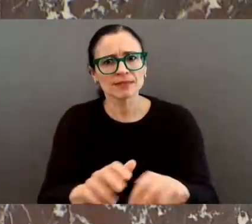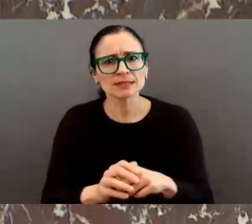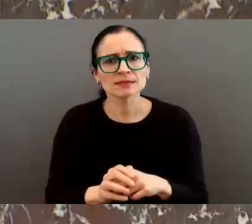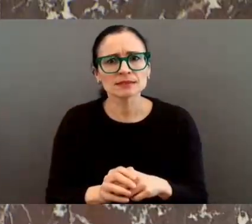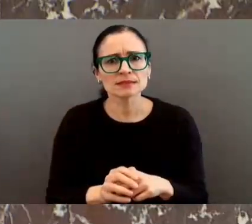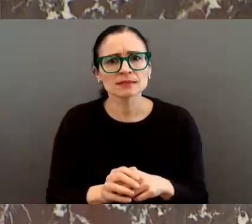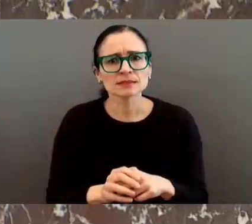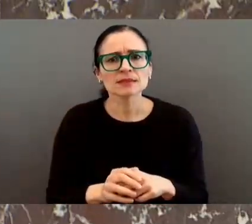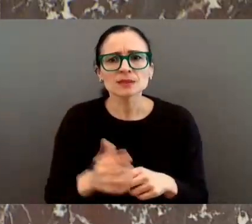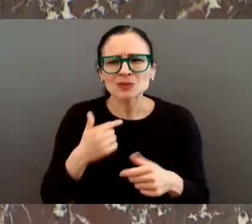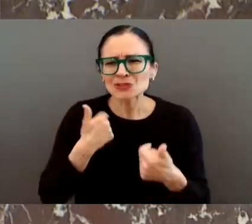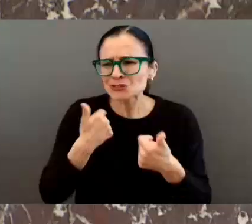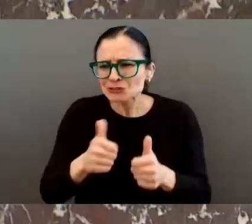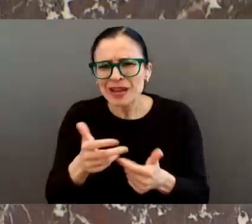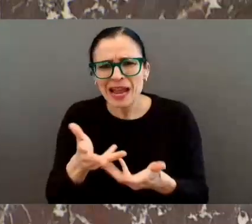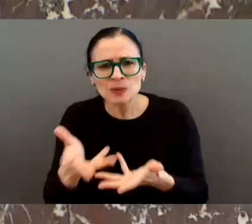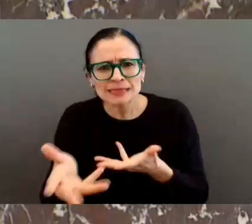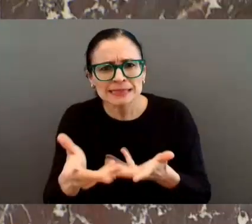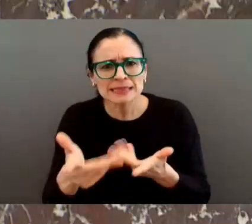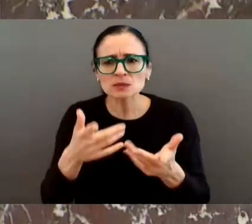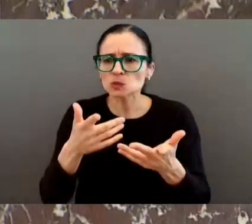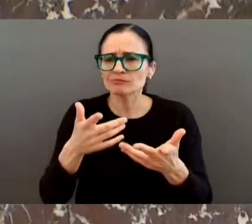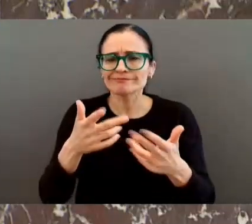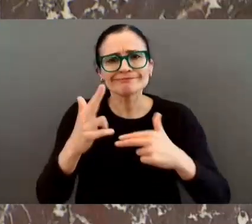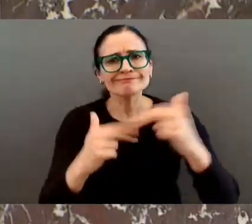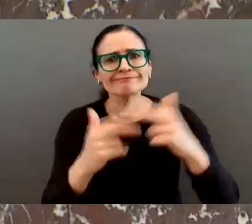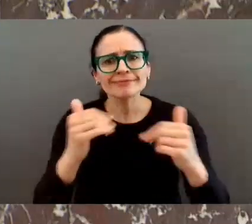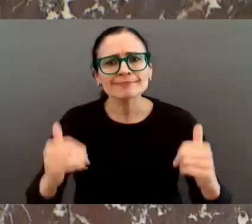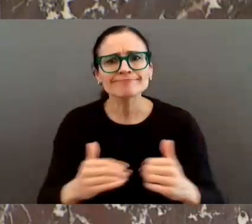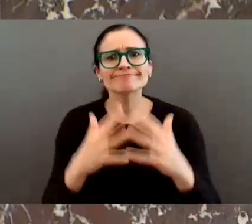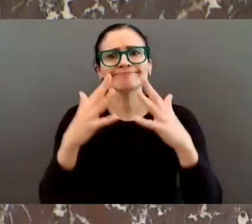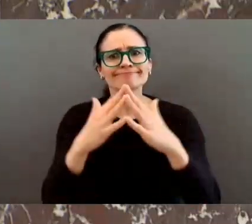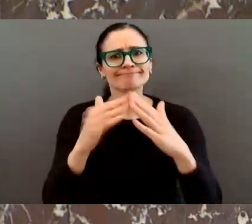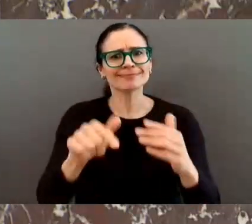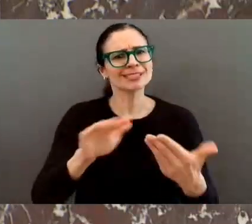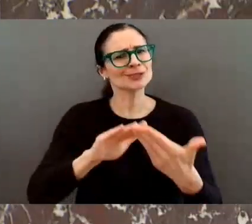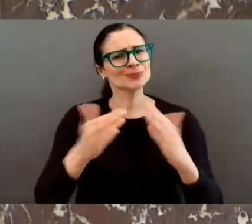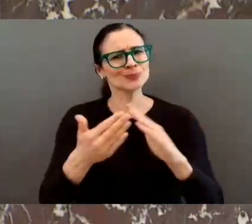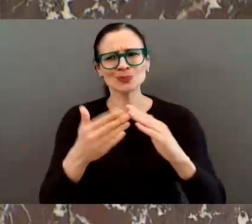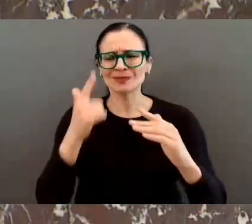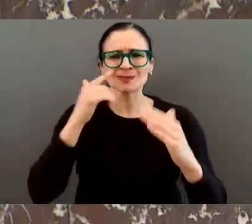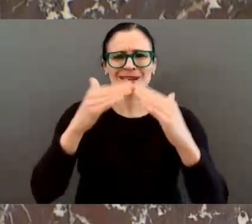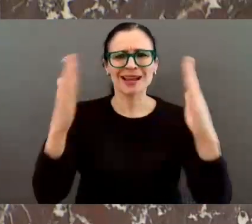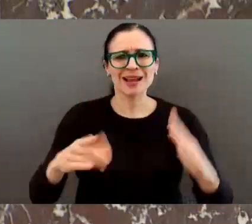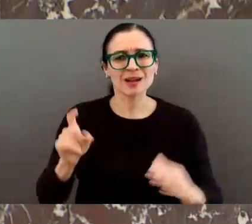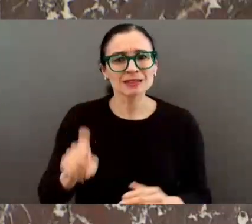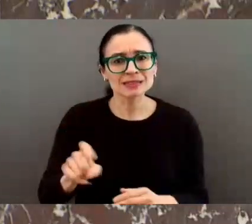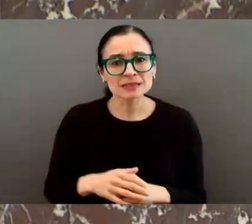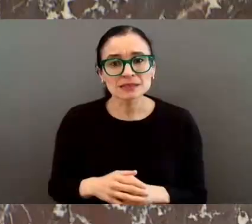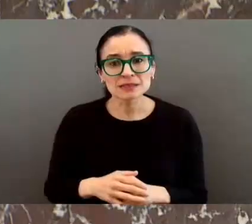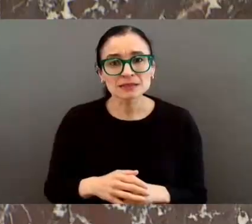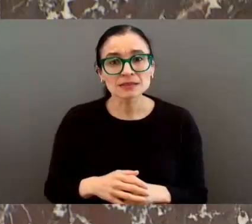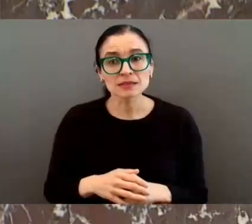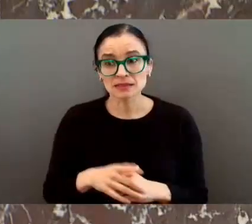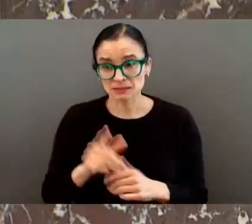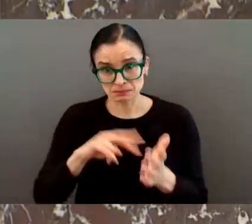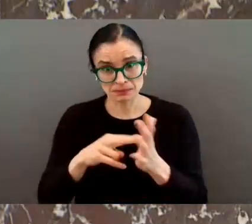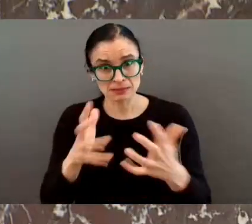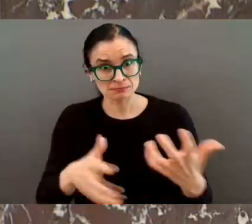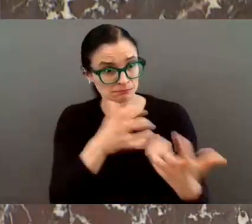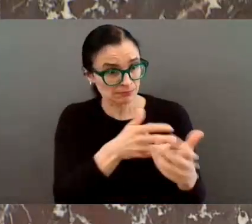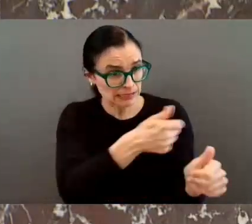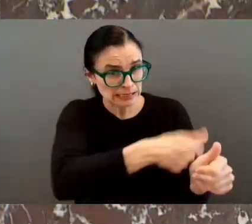single person's needs are the same, but we also know that we need to have a breadth of options of housing available in communities. And